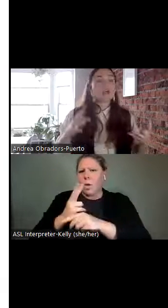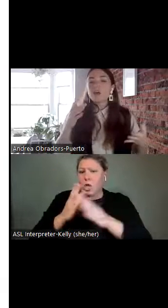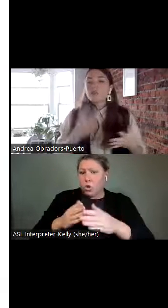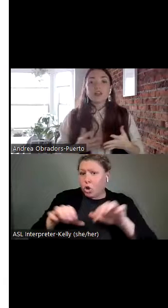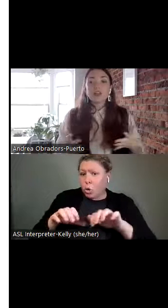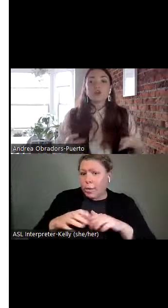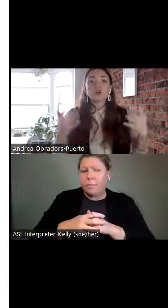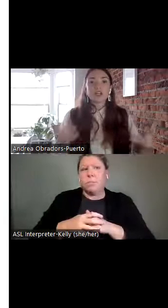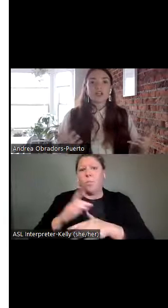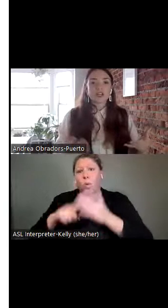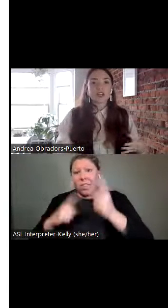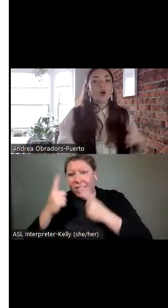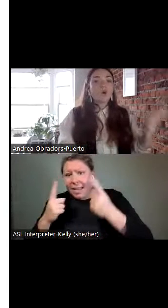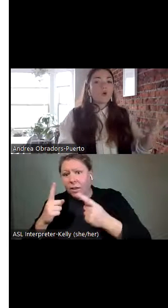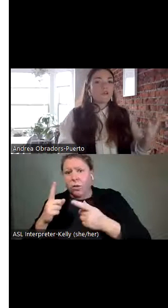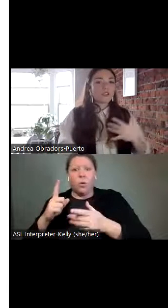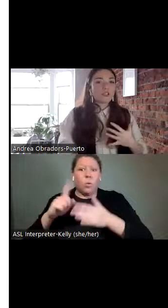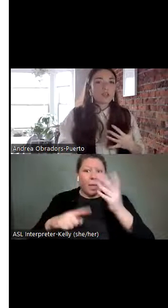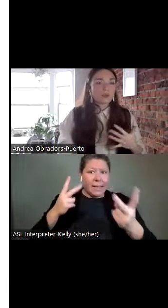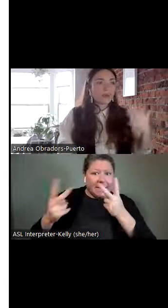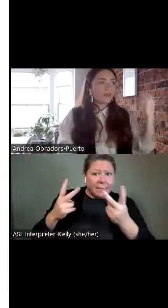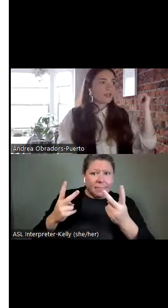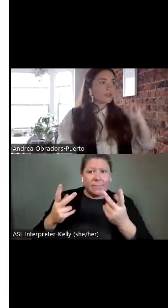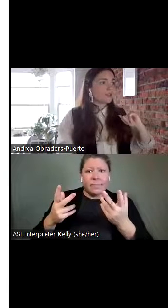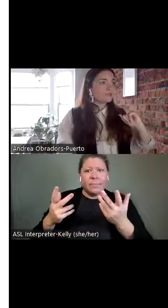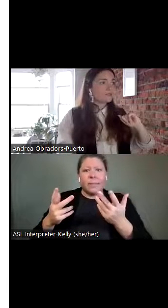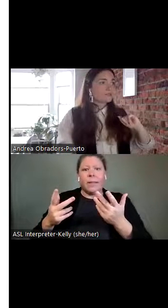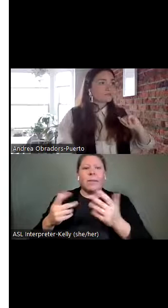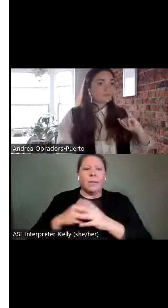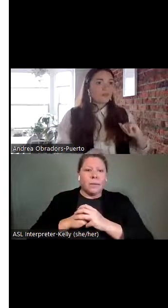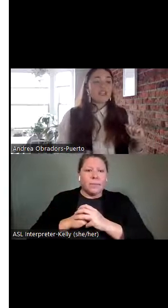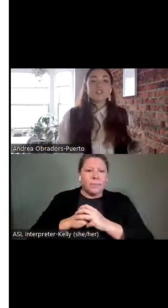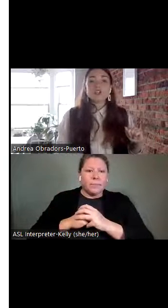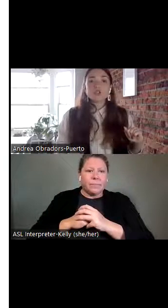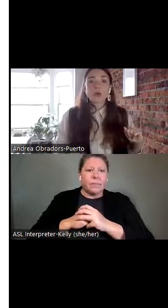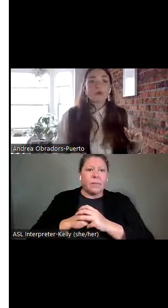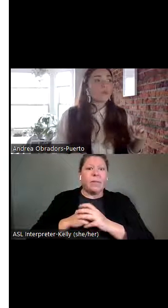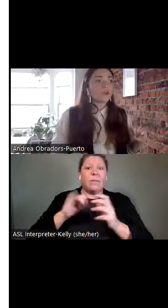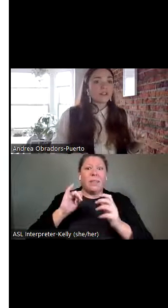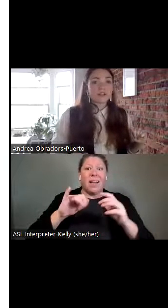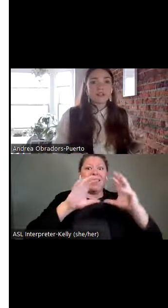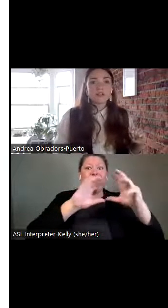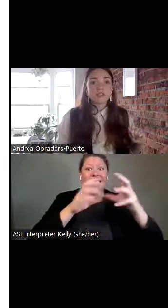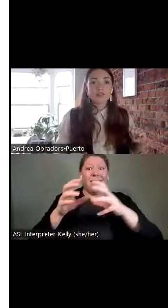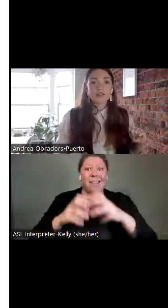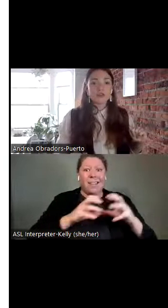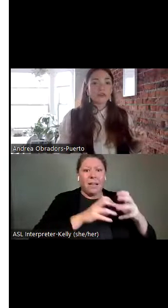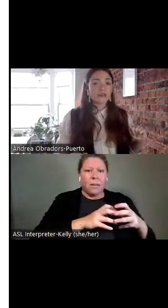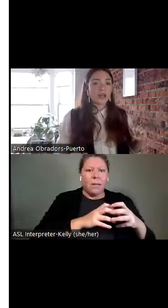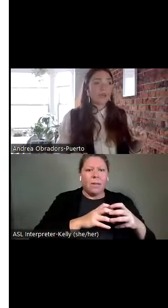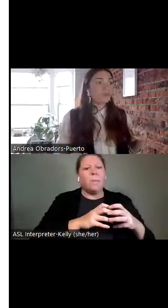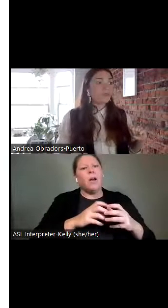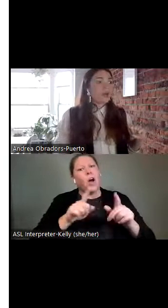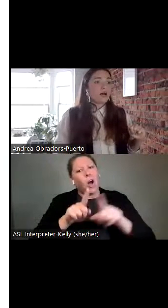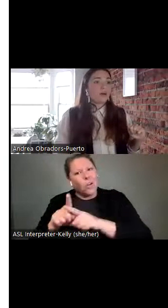thinking, feeling, or hearing. However, it's not about the findings. it's also about the barriers that our